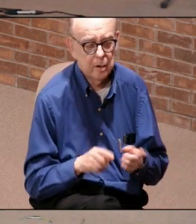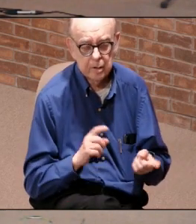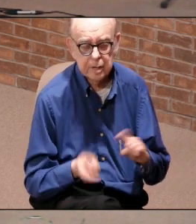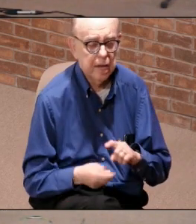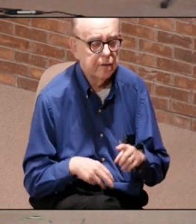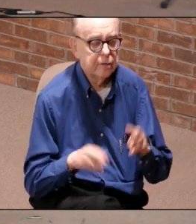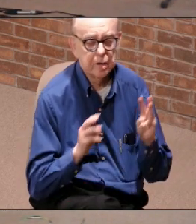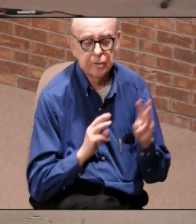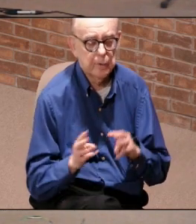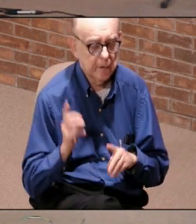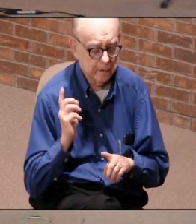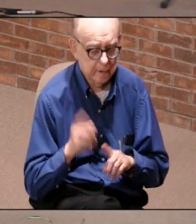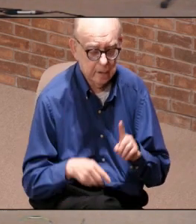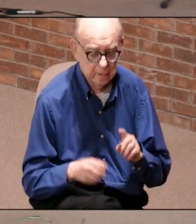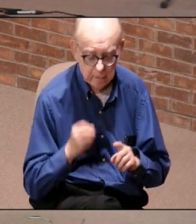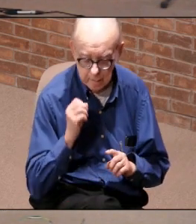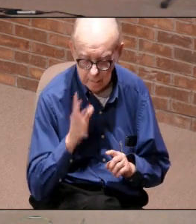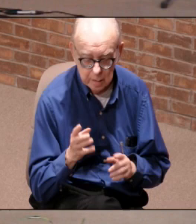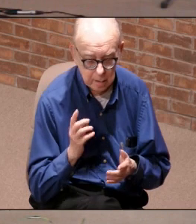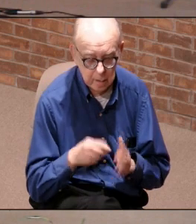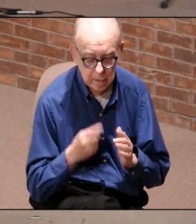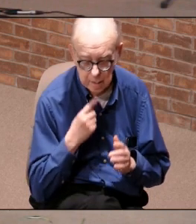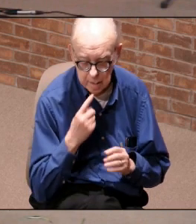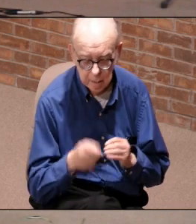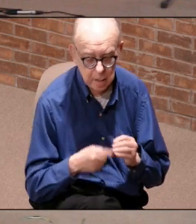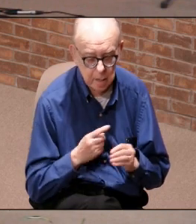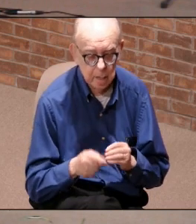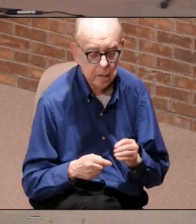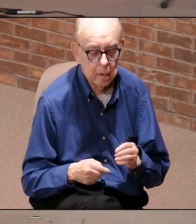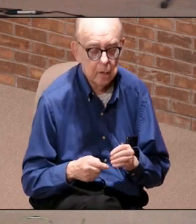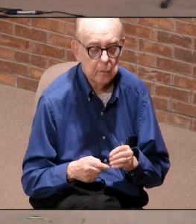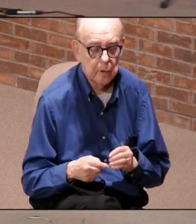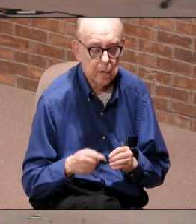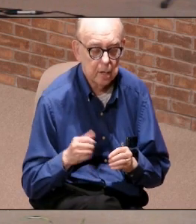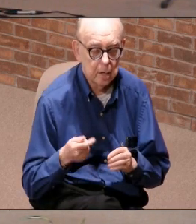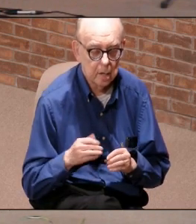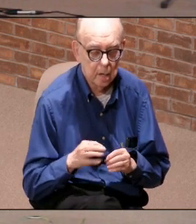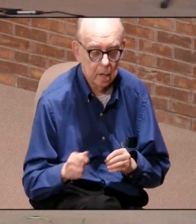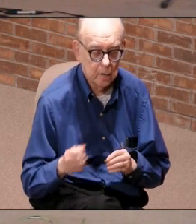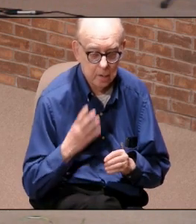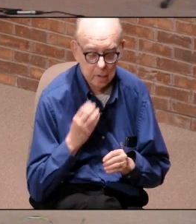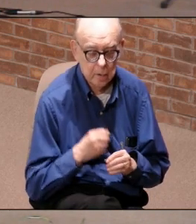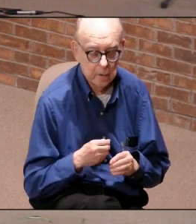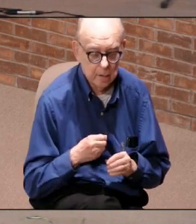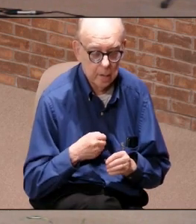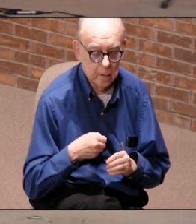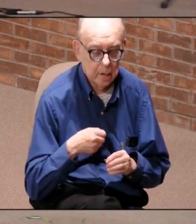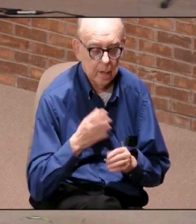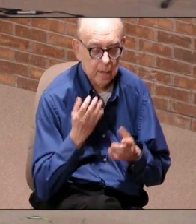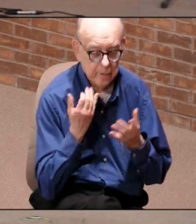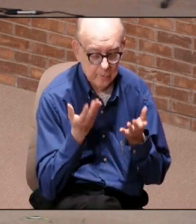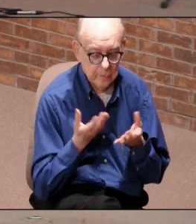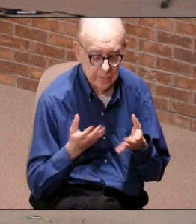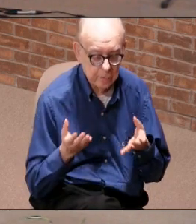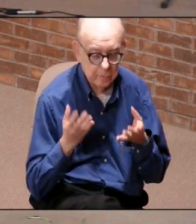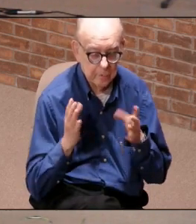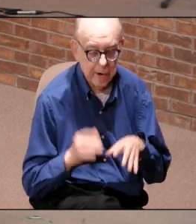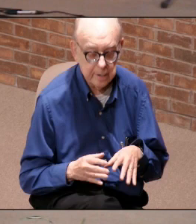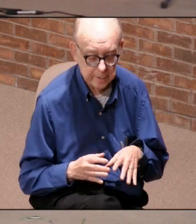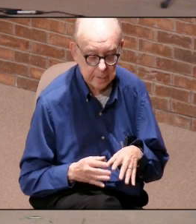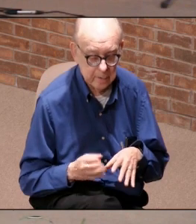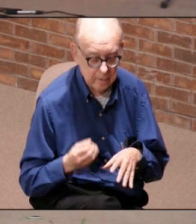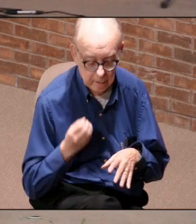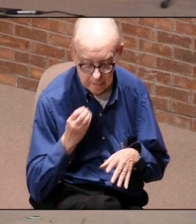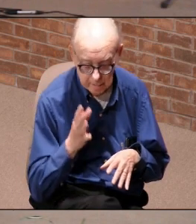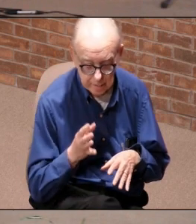the weather. I don't care what they say about global warming. God wants it to rain. I don't care how hot it is, and